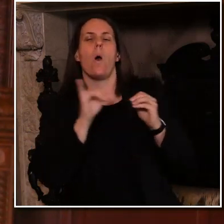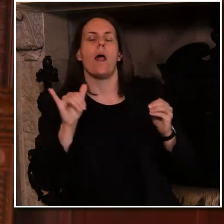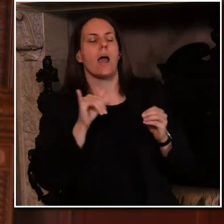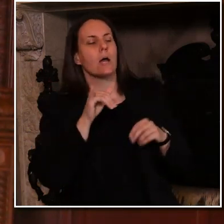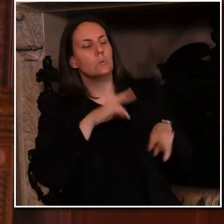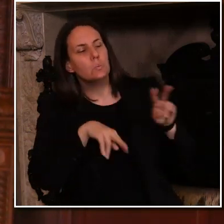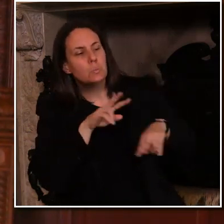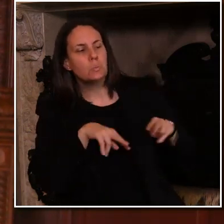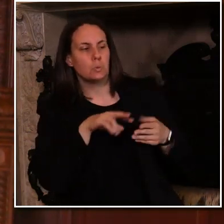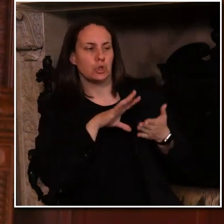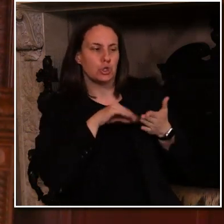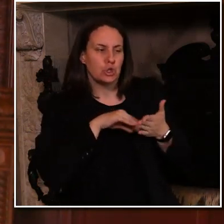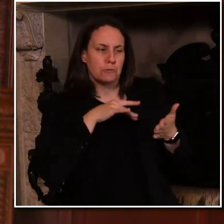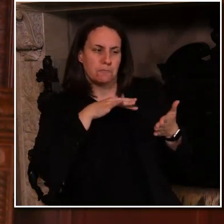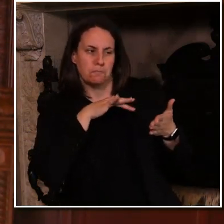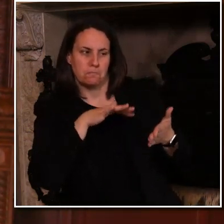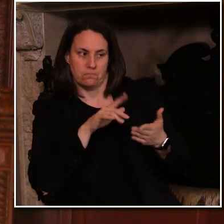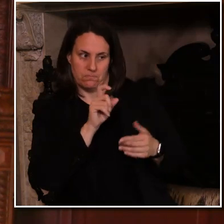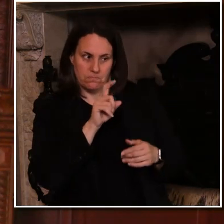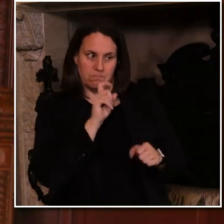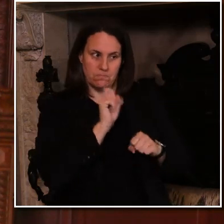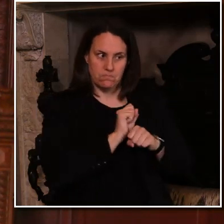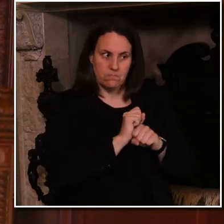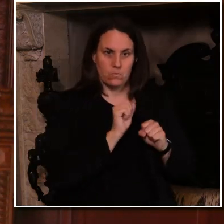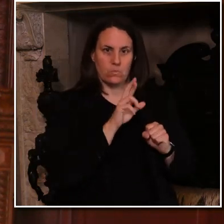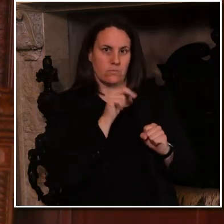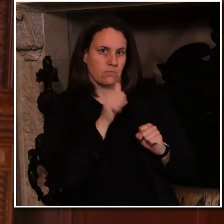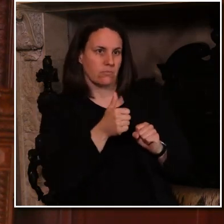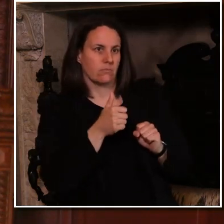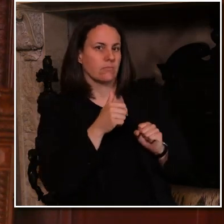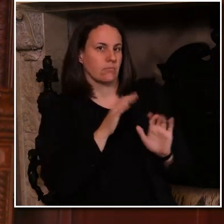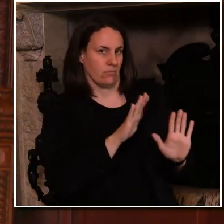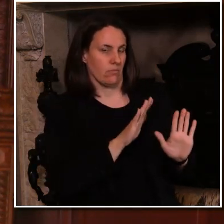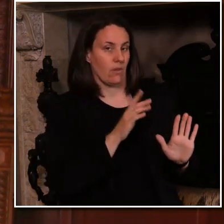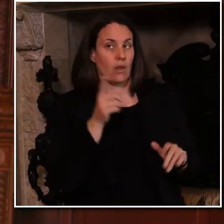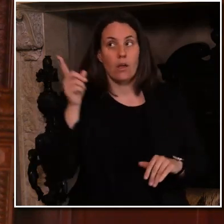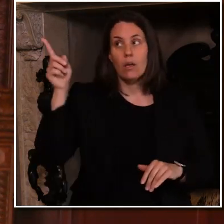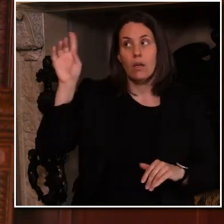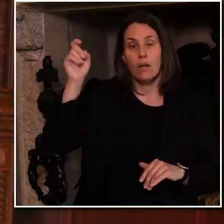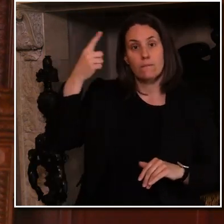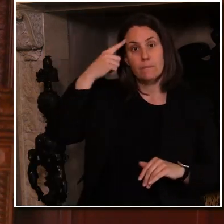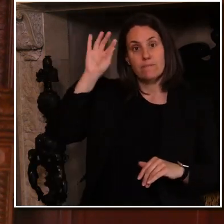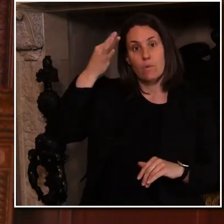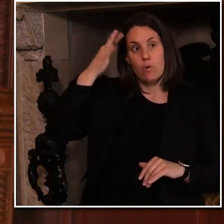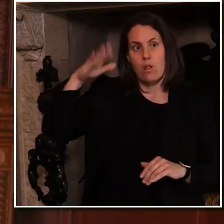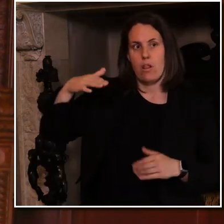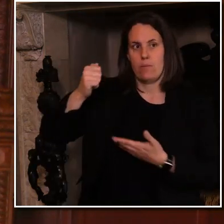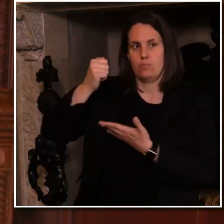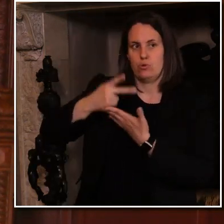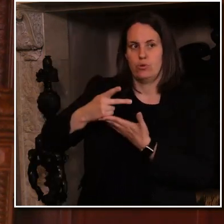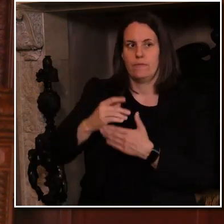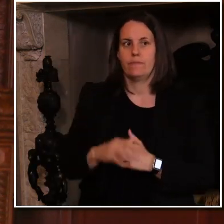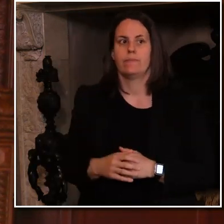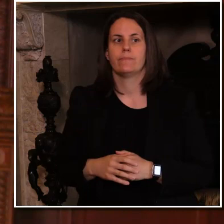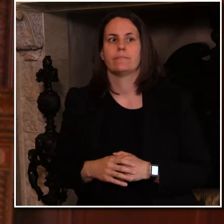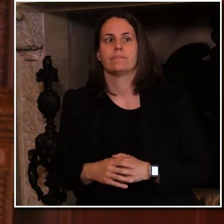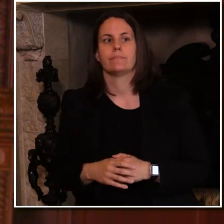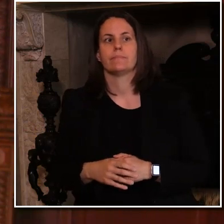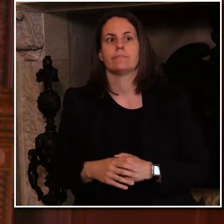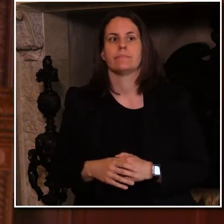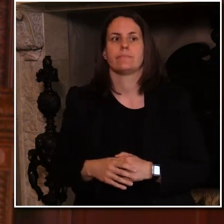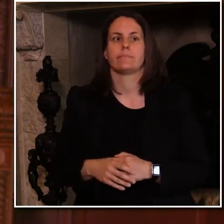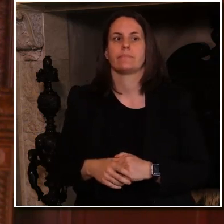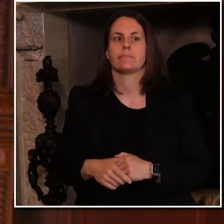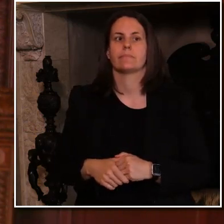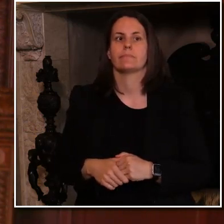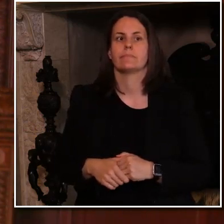use basis for patients that might be beneficial. So there's really for a drug that's not approved, those are really the two pathways. One is that